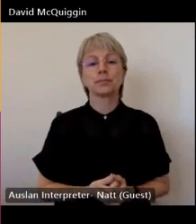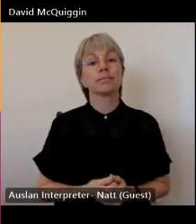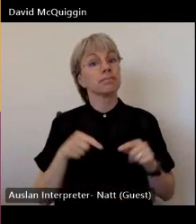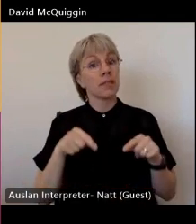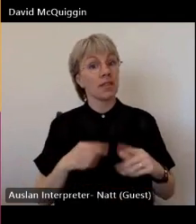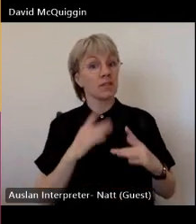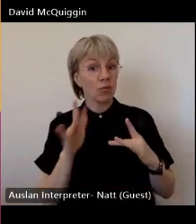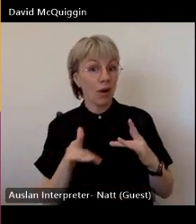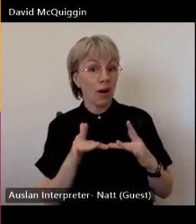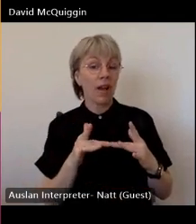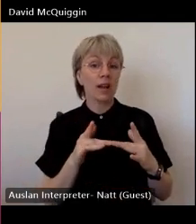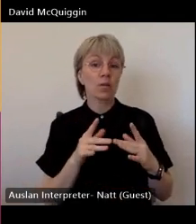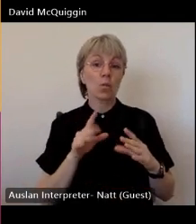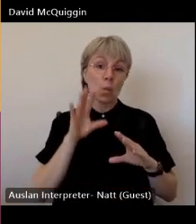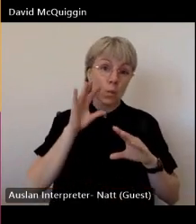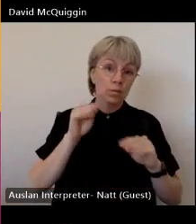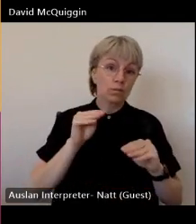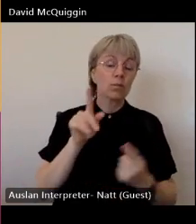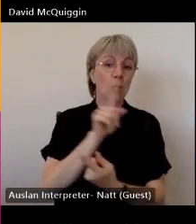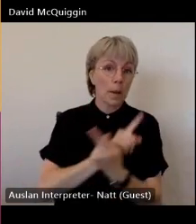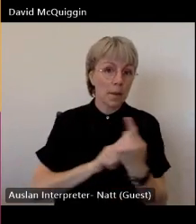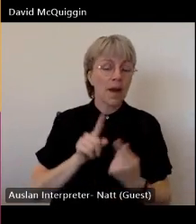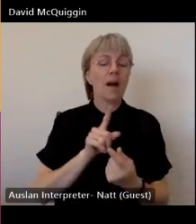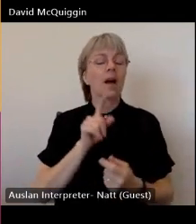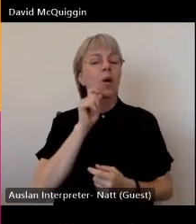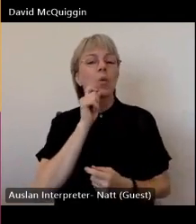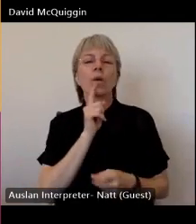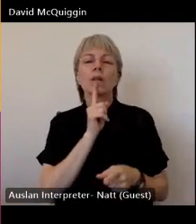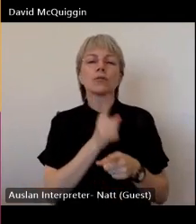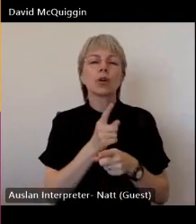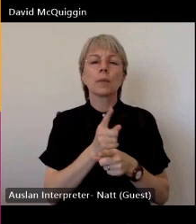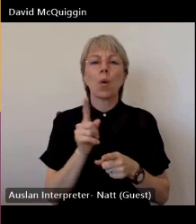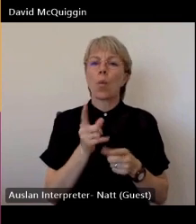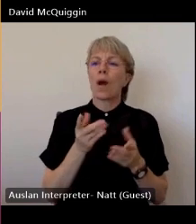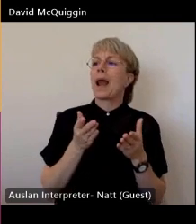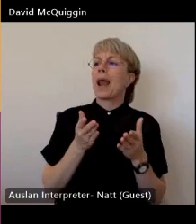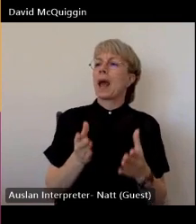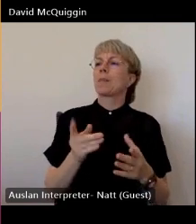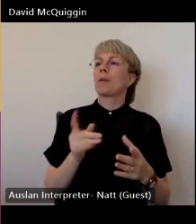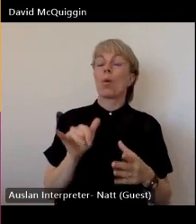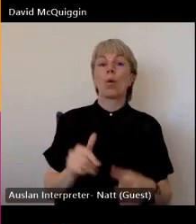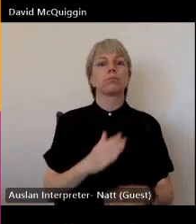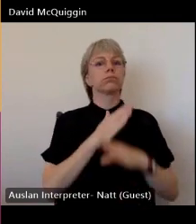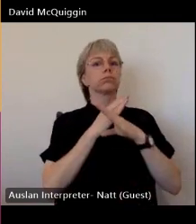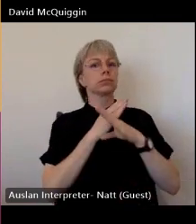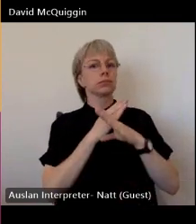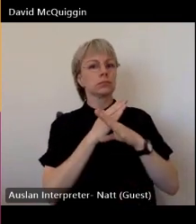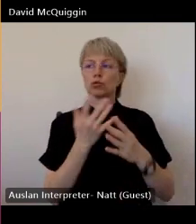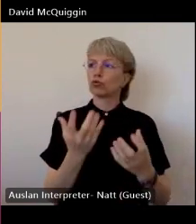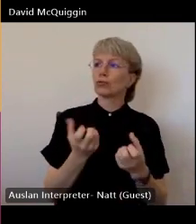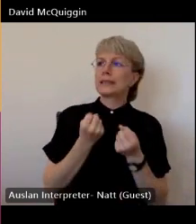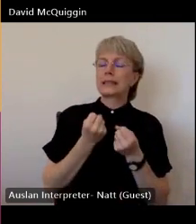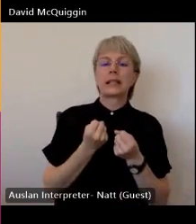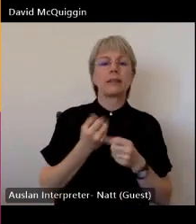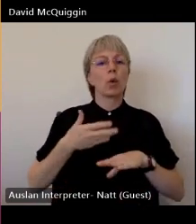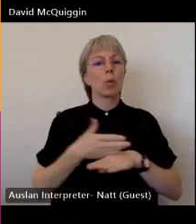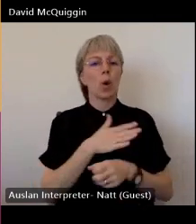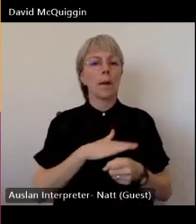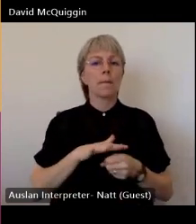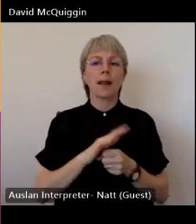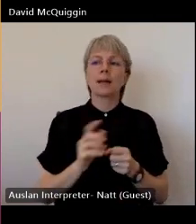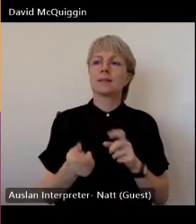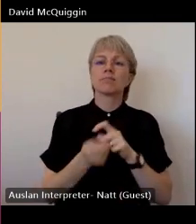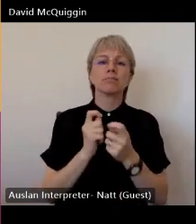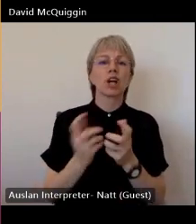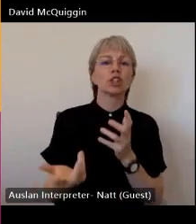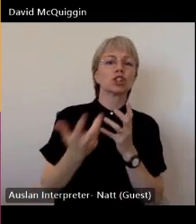discussing barriers and enablers to requesting and receiving workplace adjustments across the employee lifecycle. Before